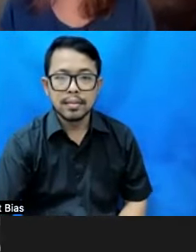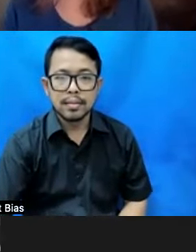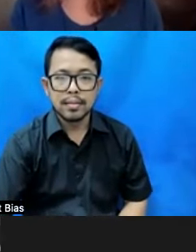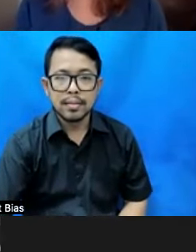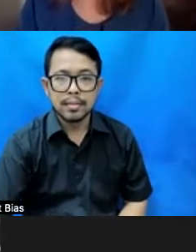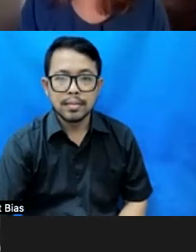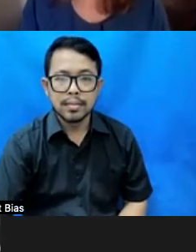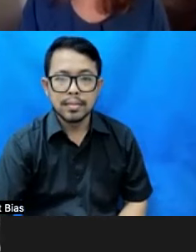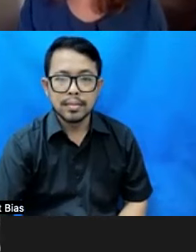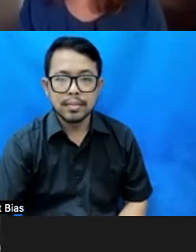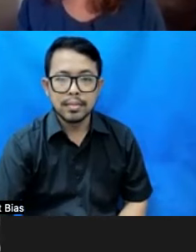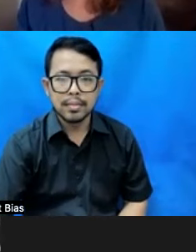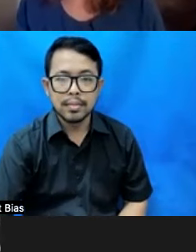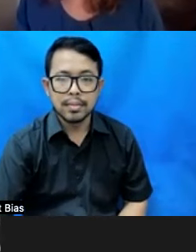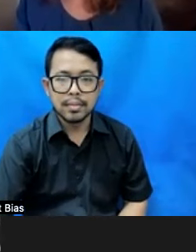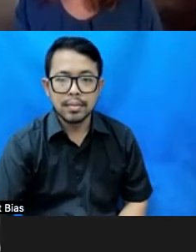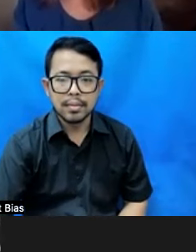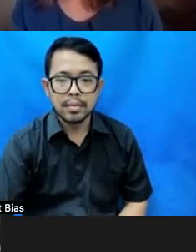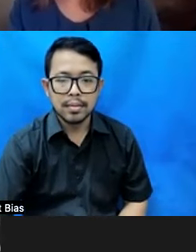to get back in.